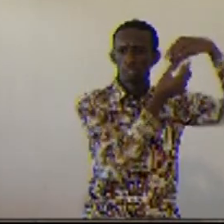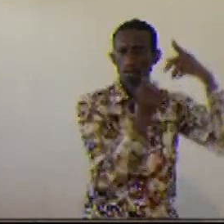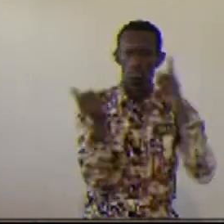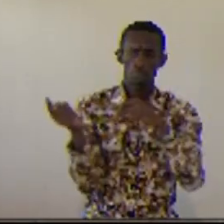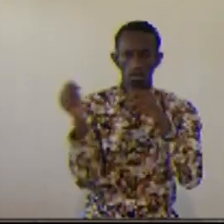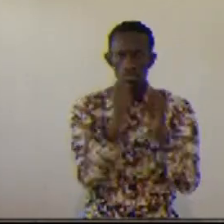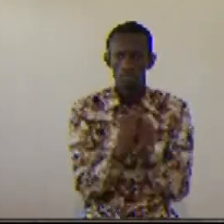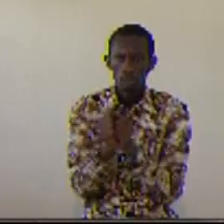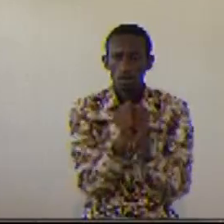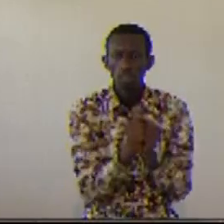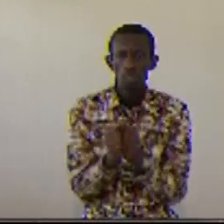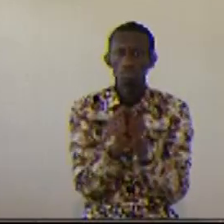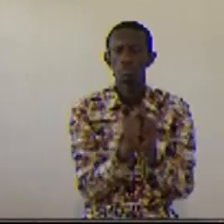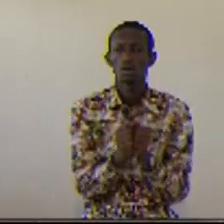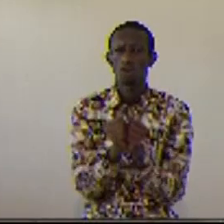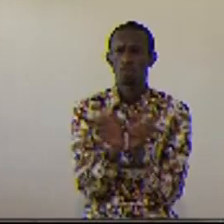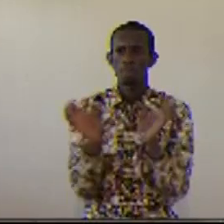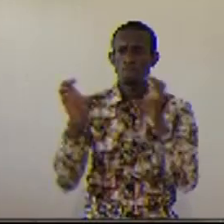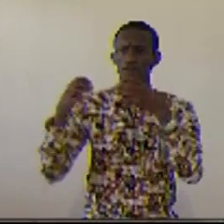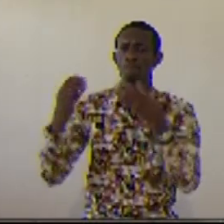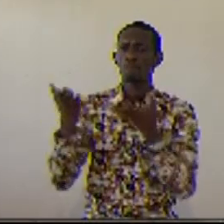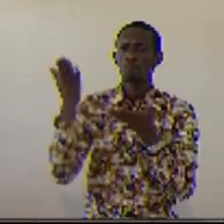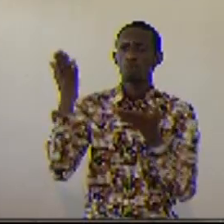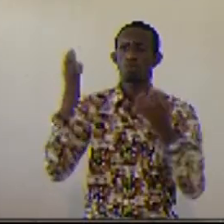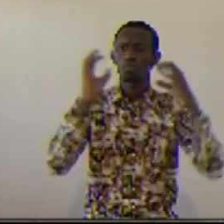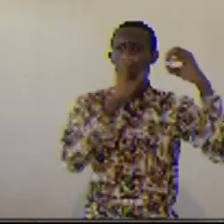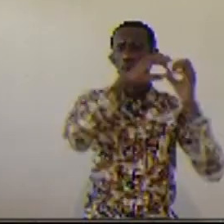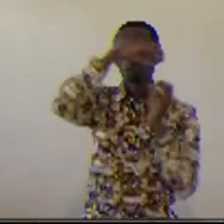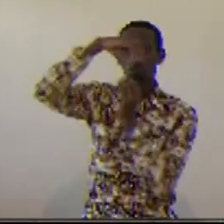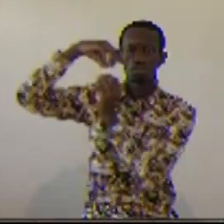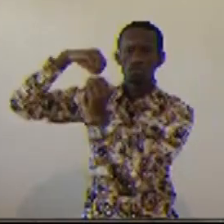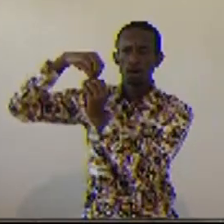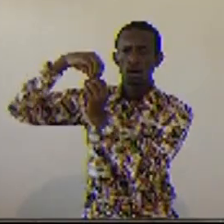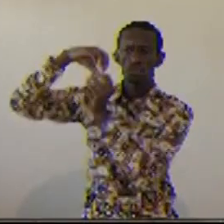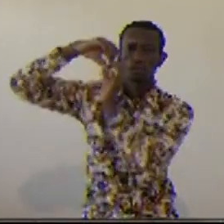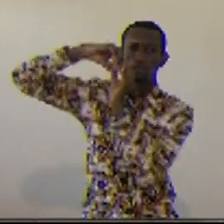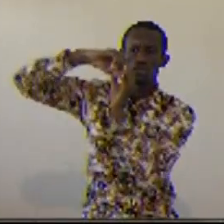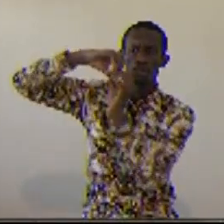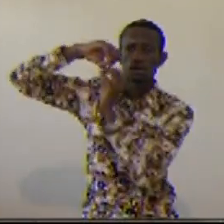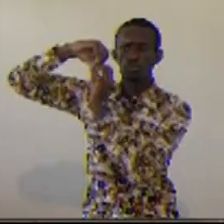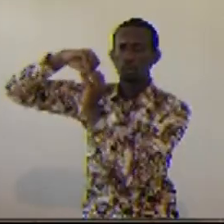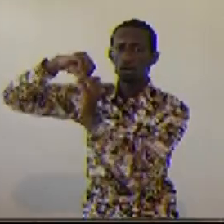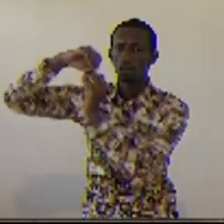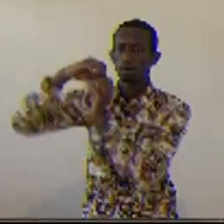is overlapping. Now, this one, when you look at this and this one, they are also